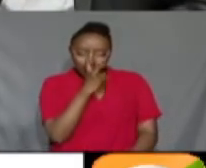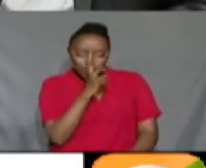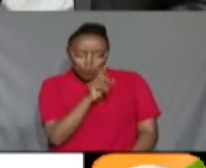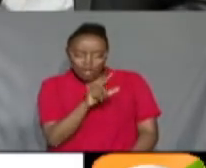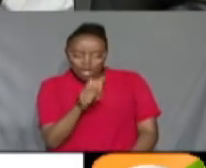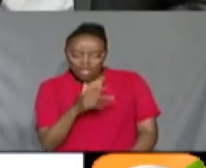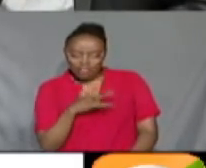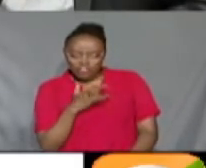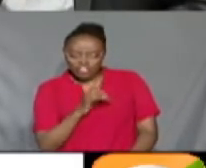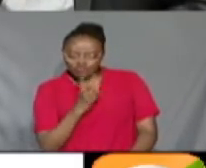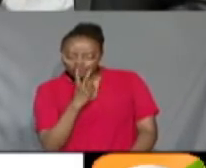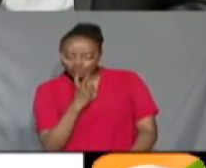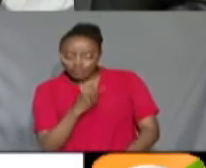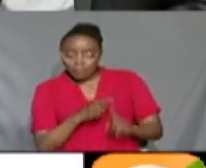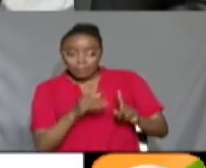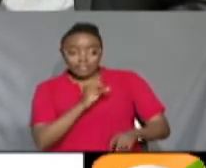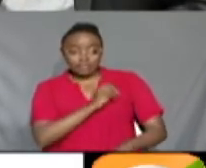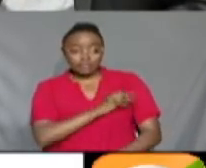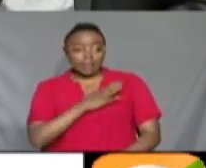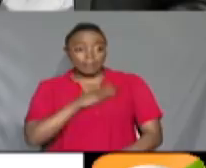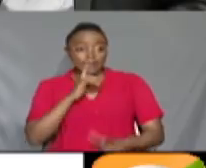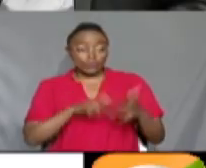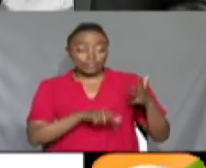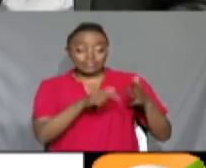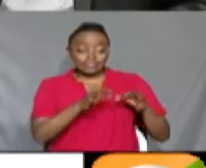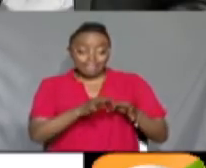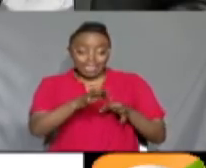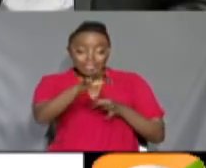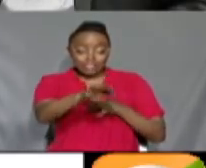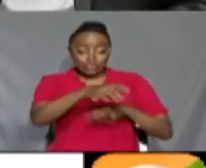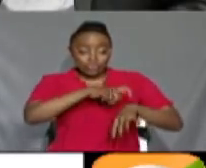another, my fear is that this extension